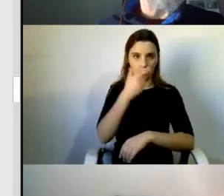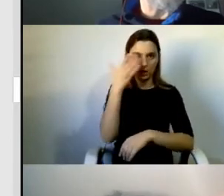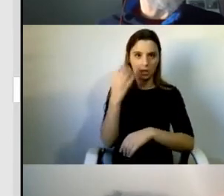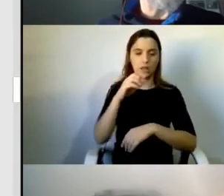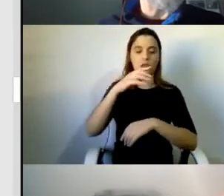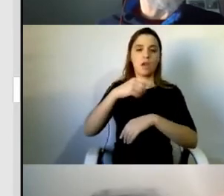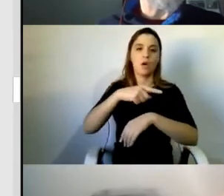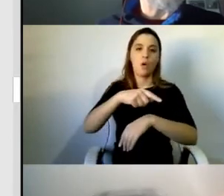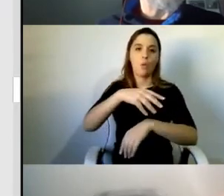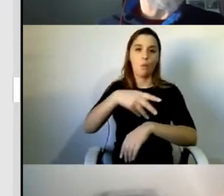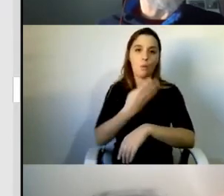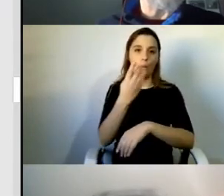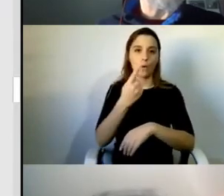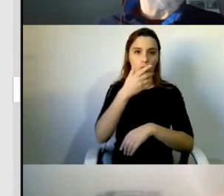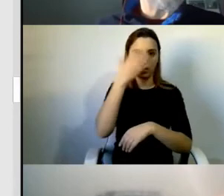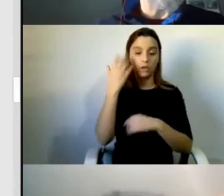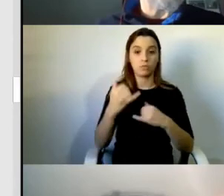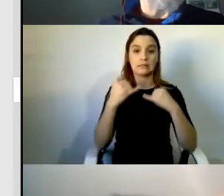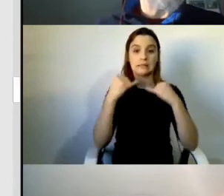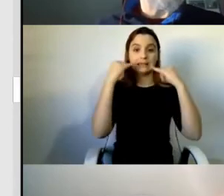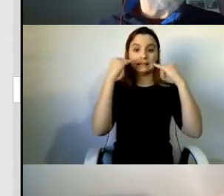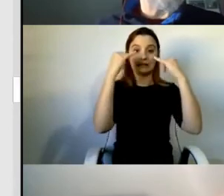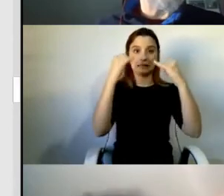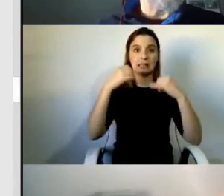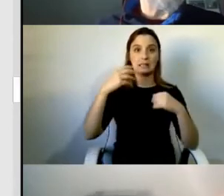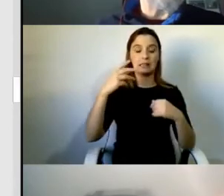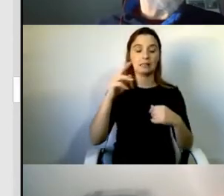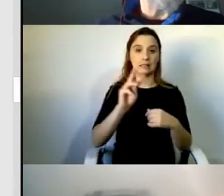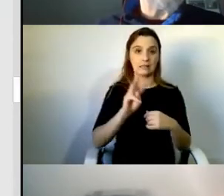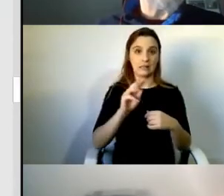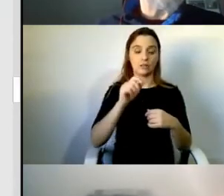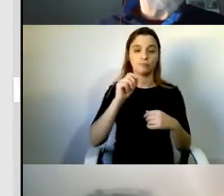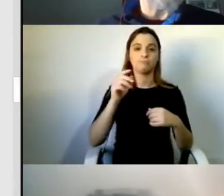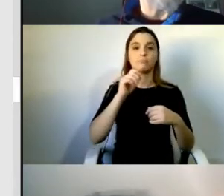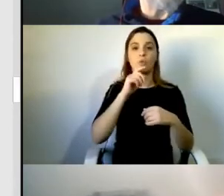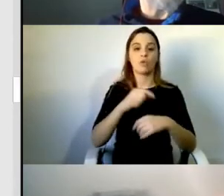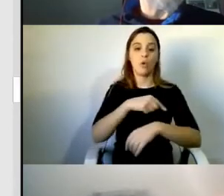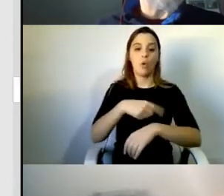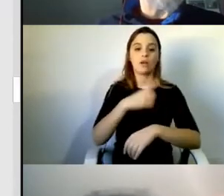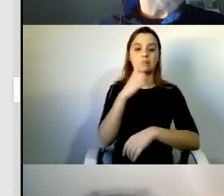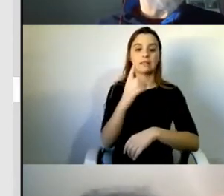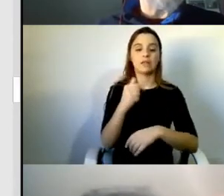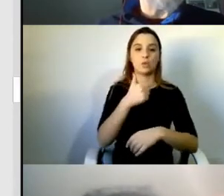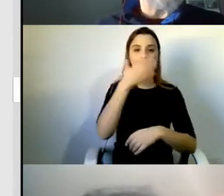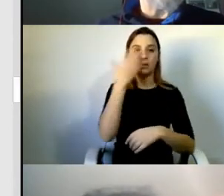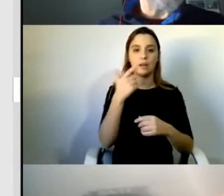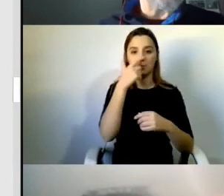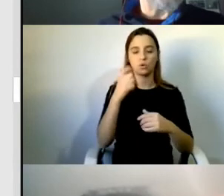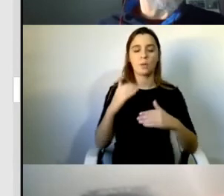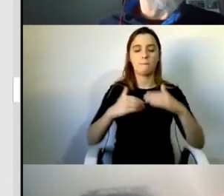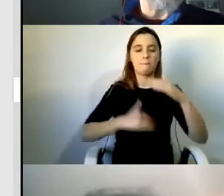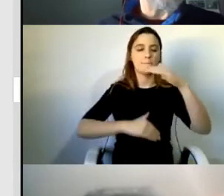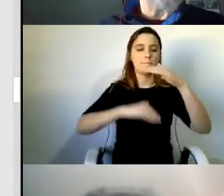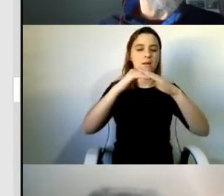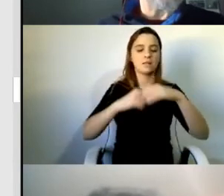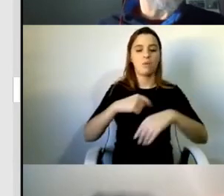allowed 6 hours a day, and fully dependent people get 8 hours a day, but here is something